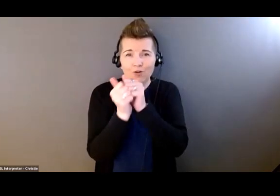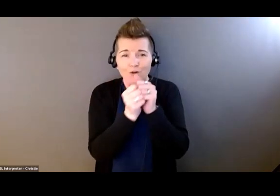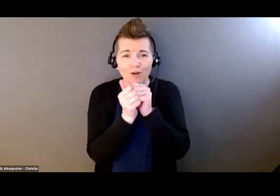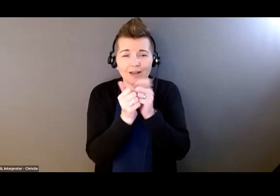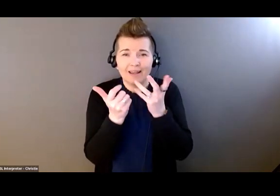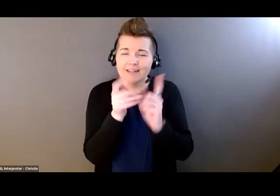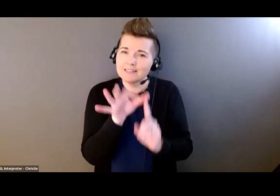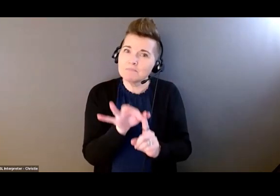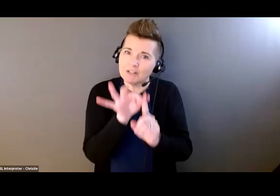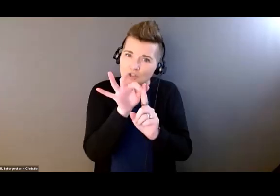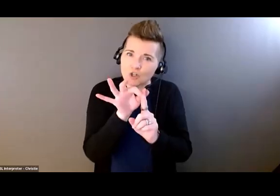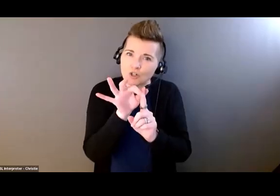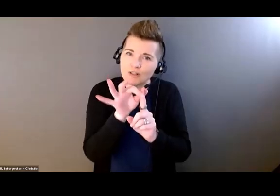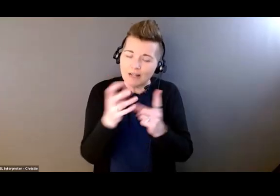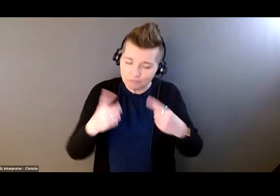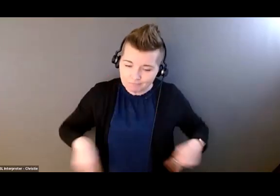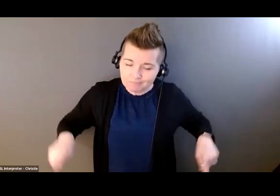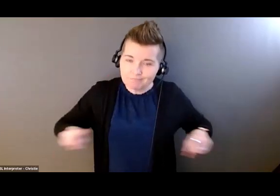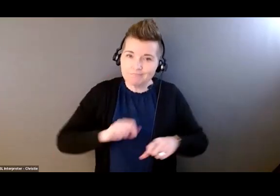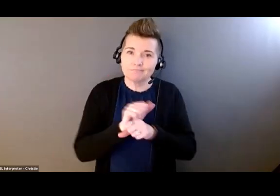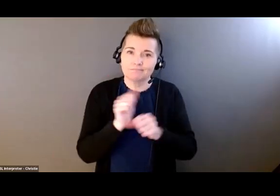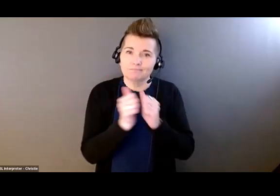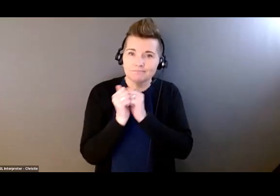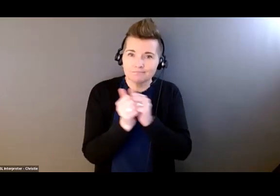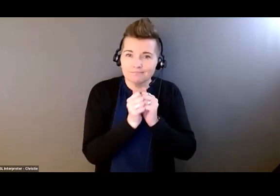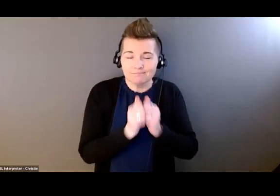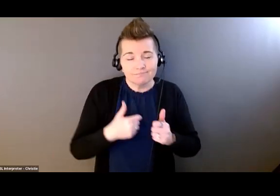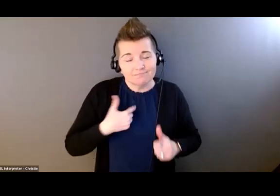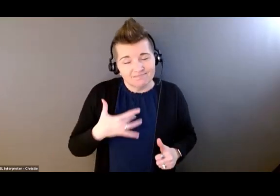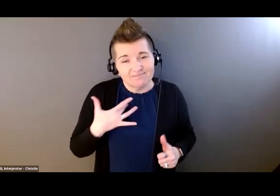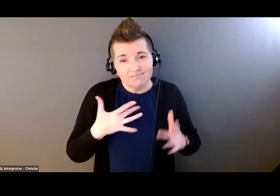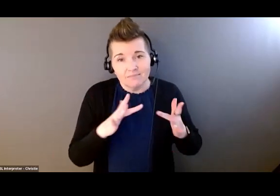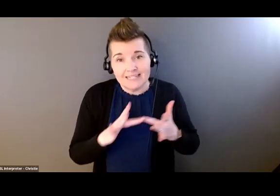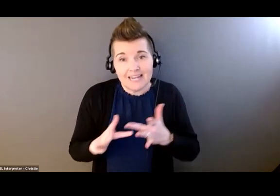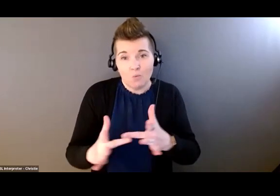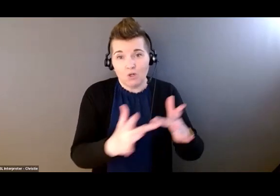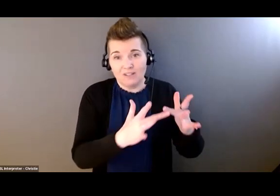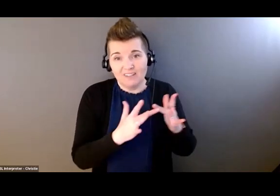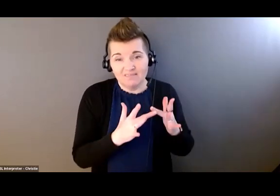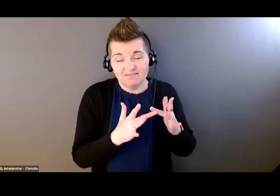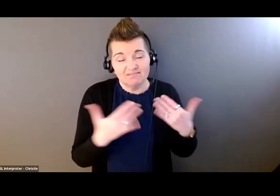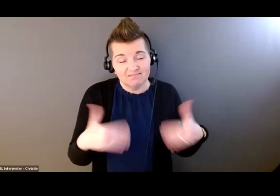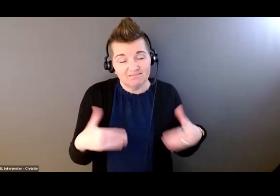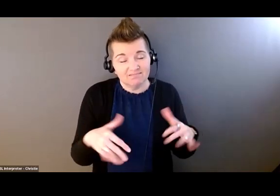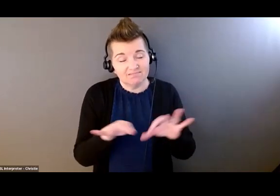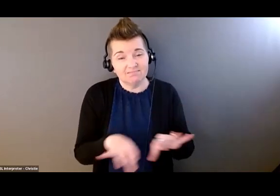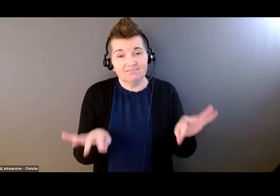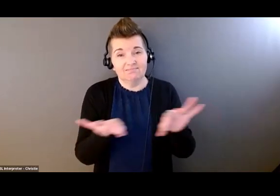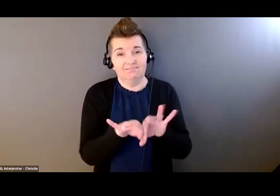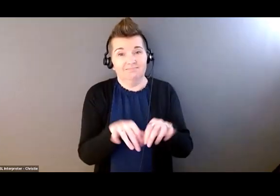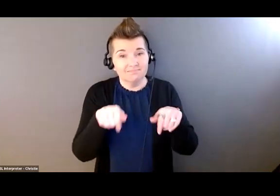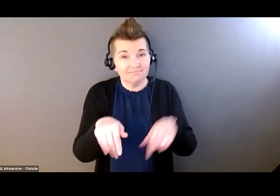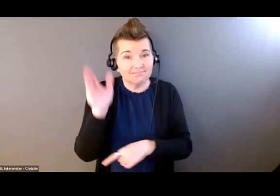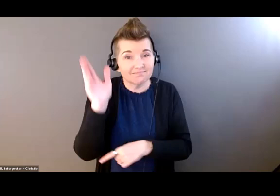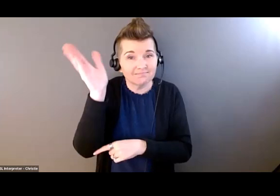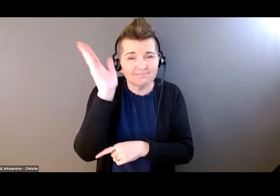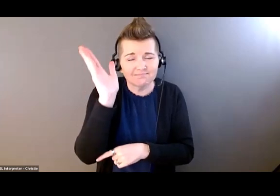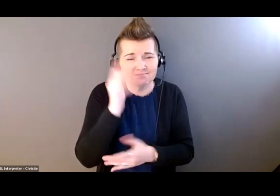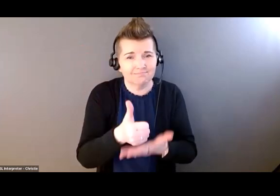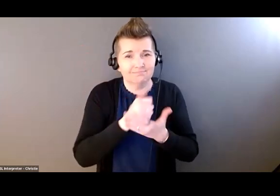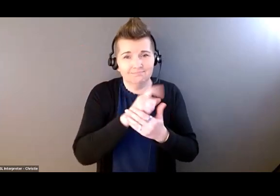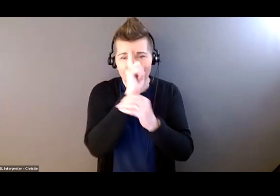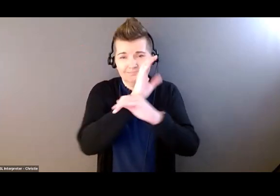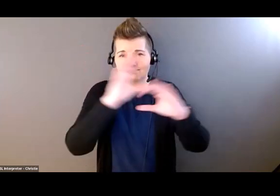Apologies, I know we're tight for time. So thanks again to our wonderful speakers.